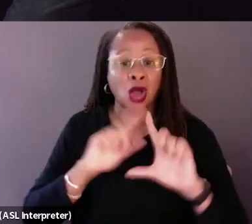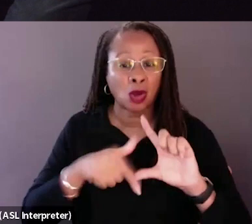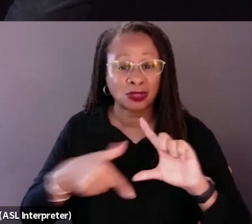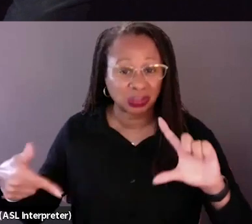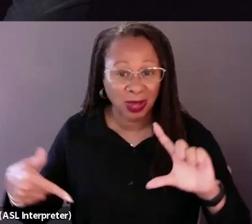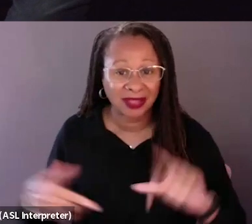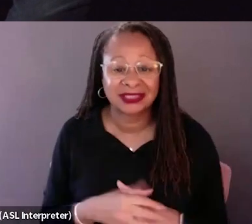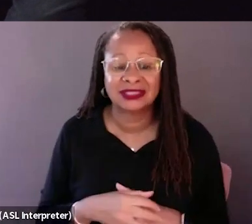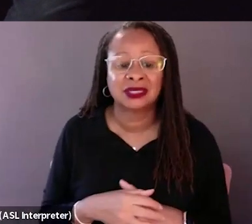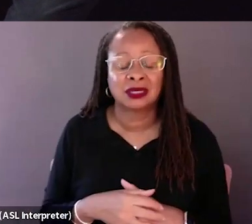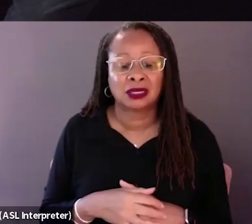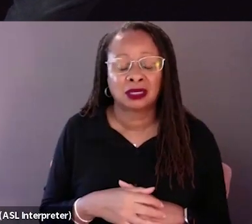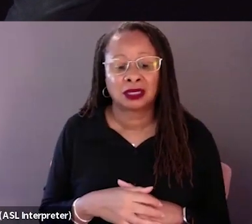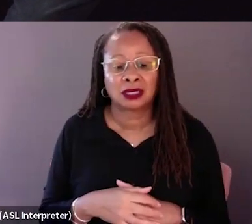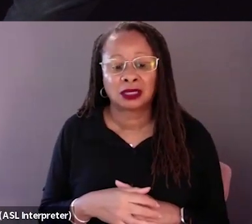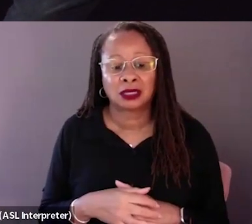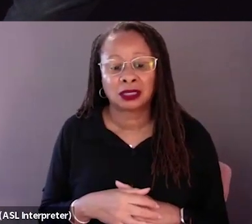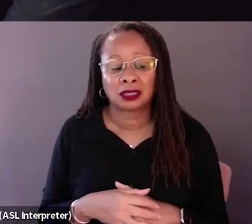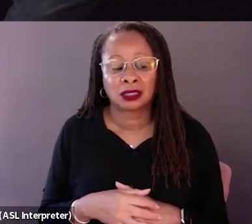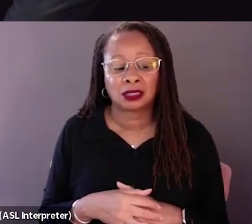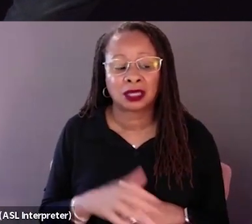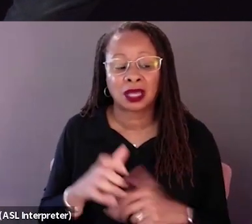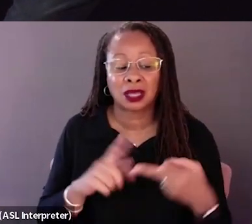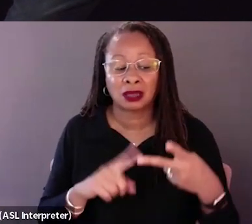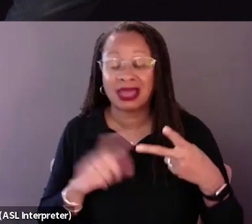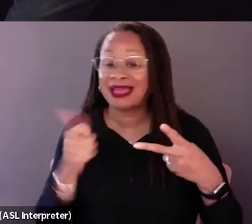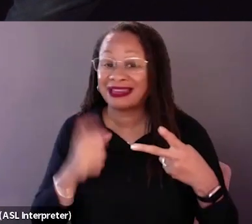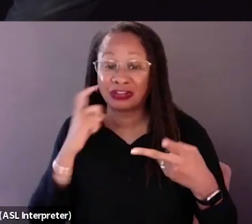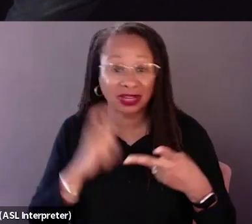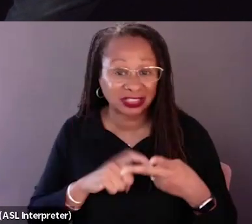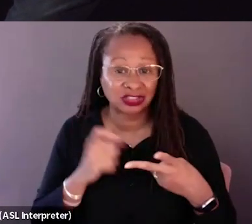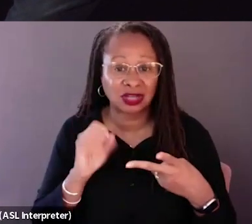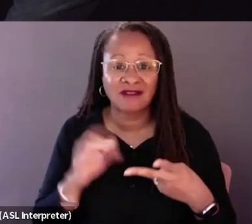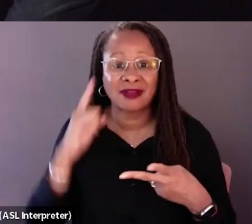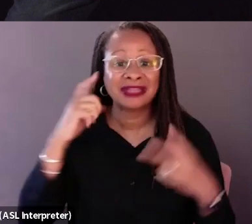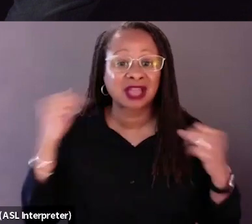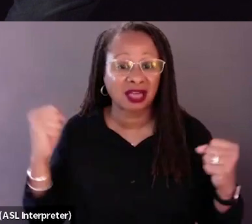other was there any sort of acknowledgement of mental